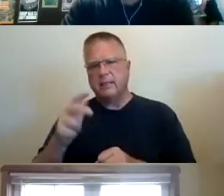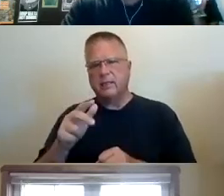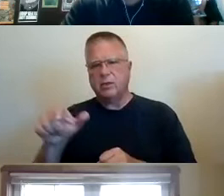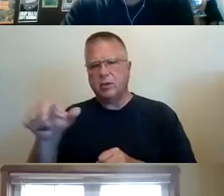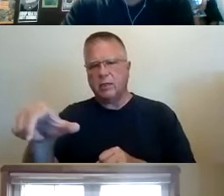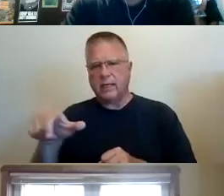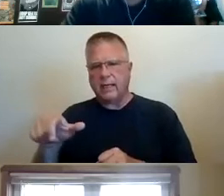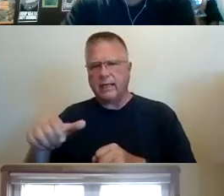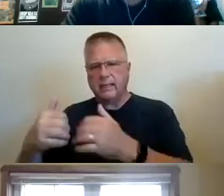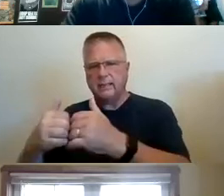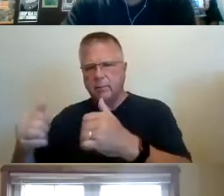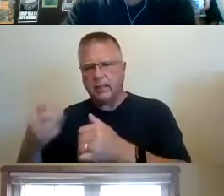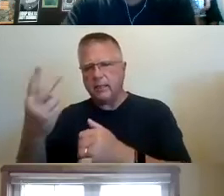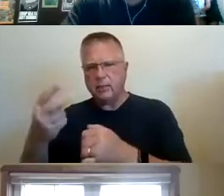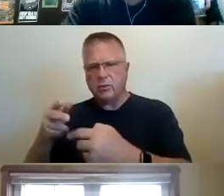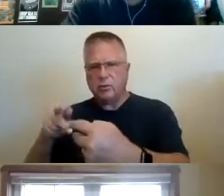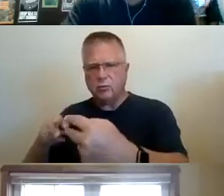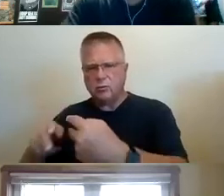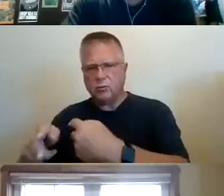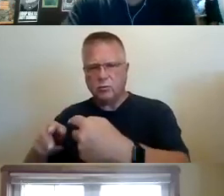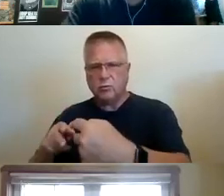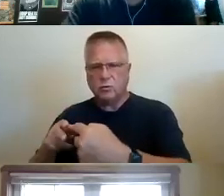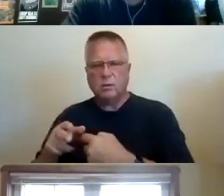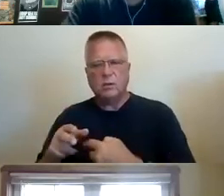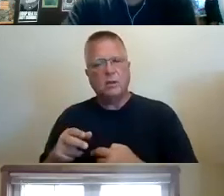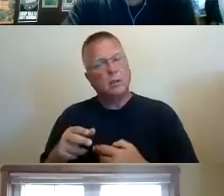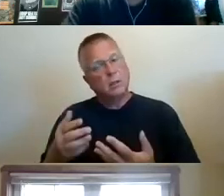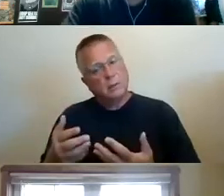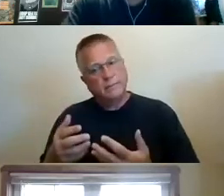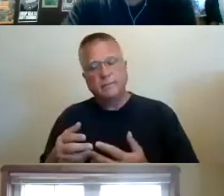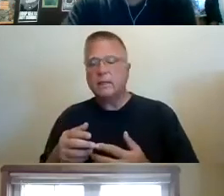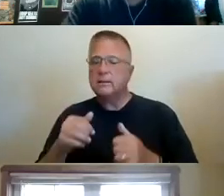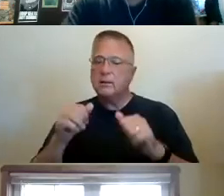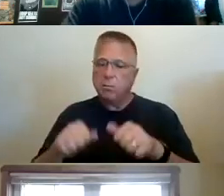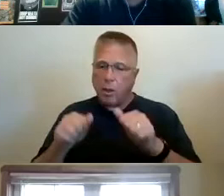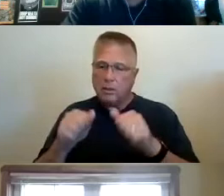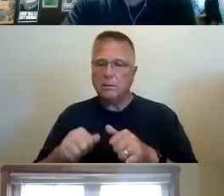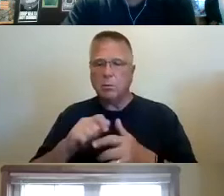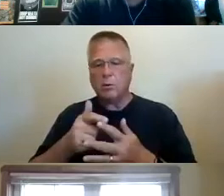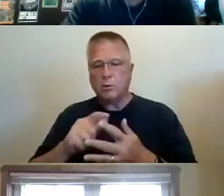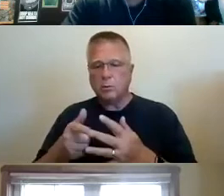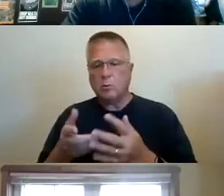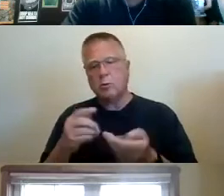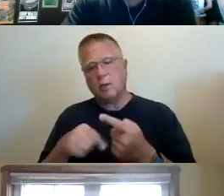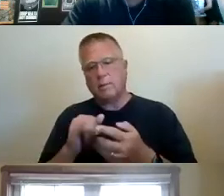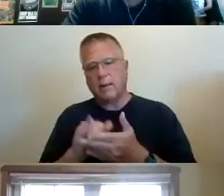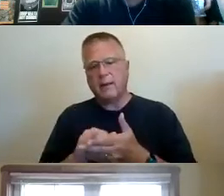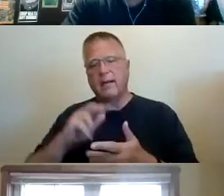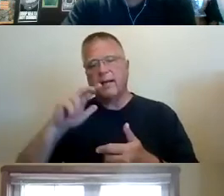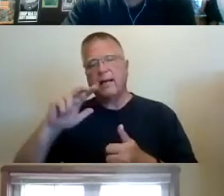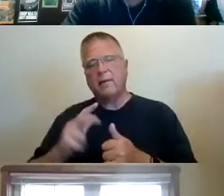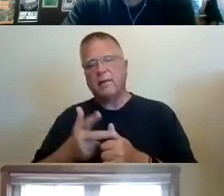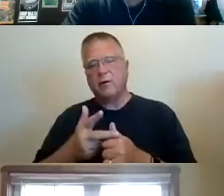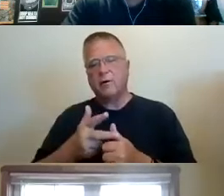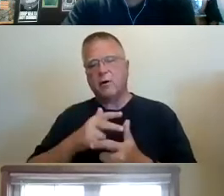lanes on either side of the street. That still remains a viable alternative, and we'll talk about that one. And then the third alternative that we spoke